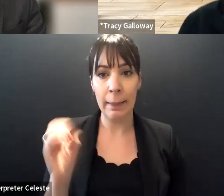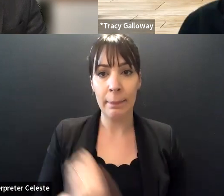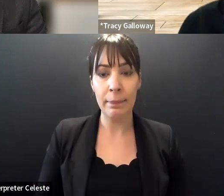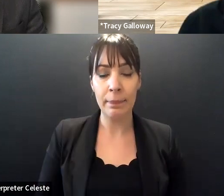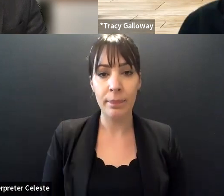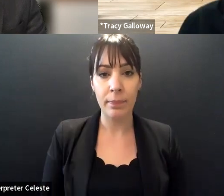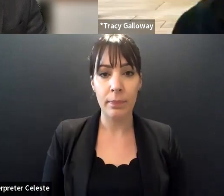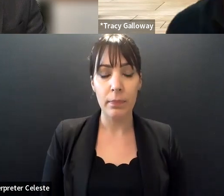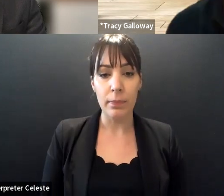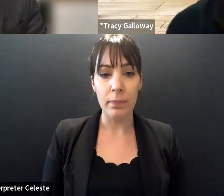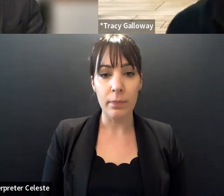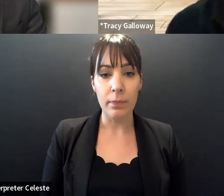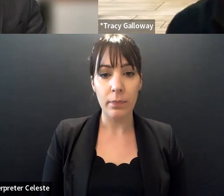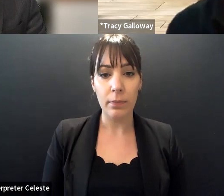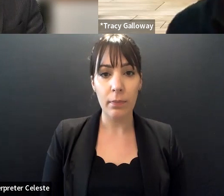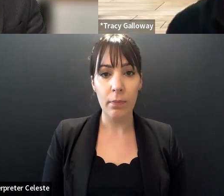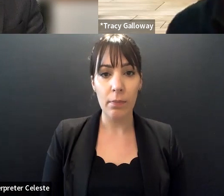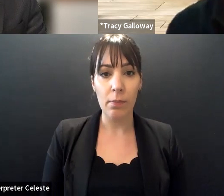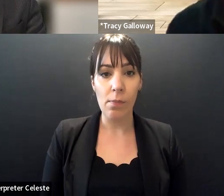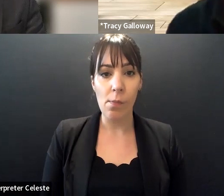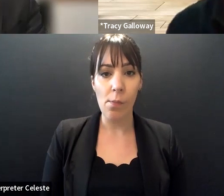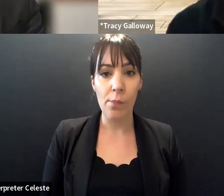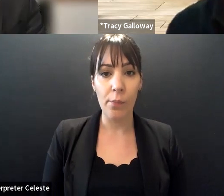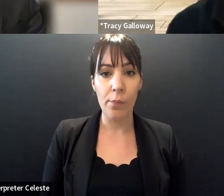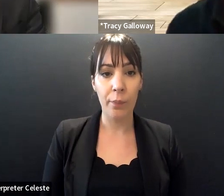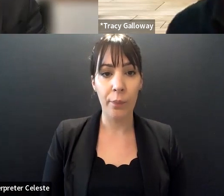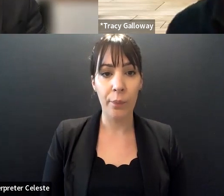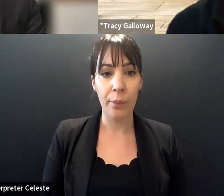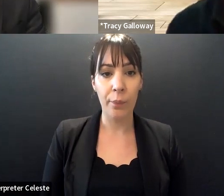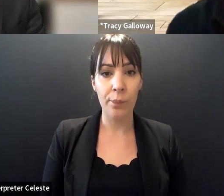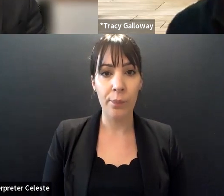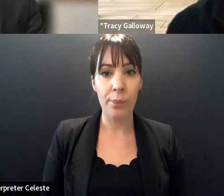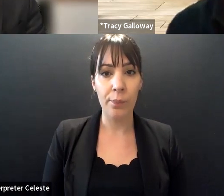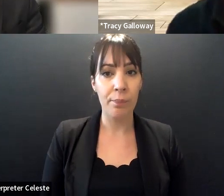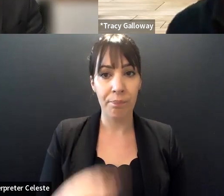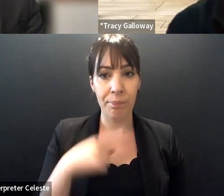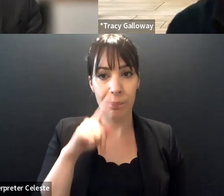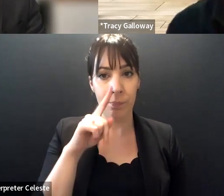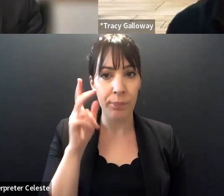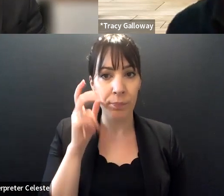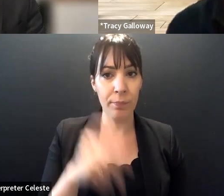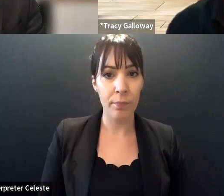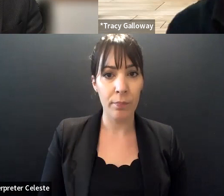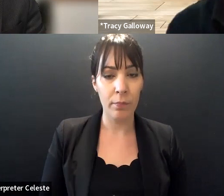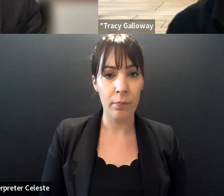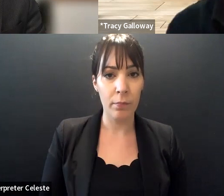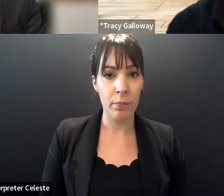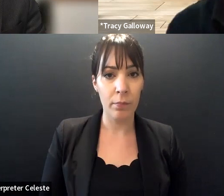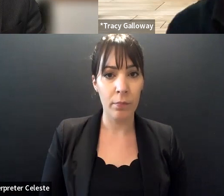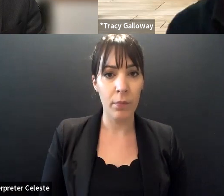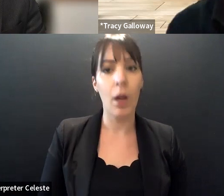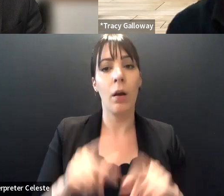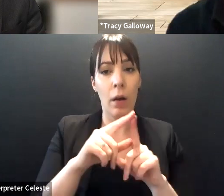Digital inclusion for me is about having that equal access and be immersed in the